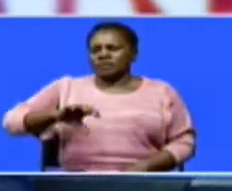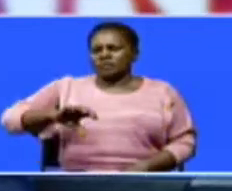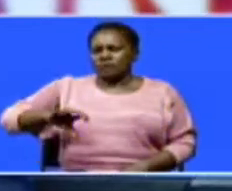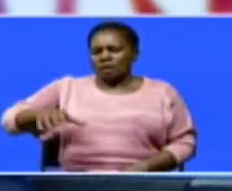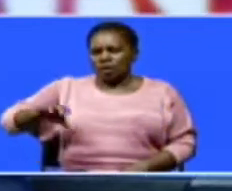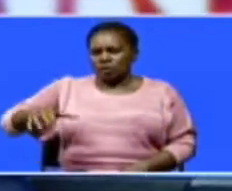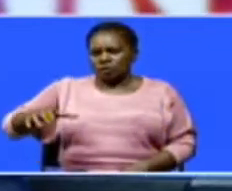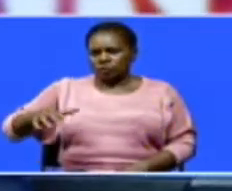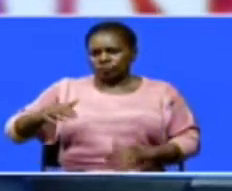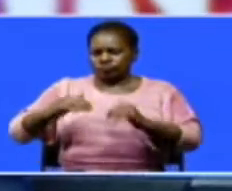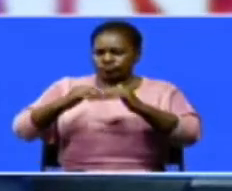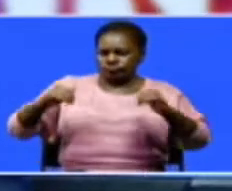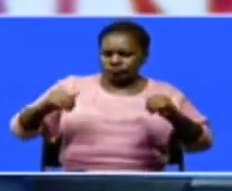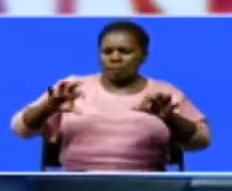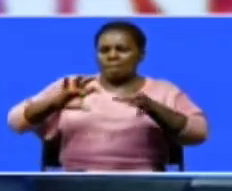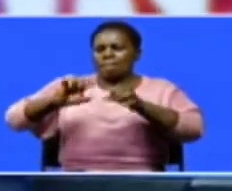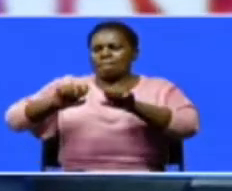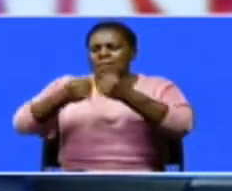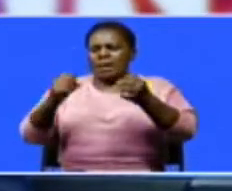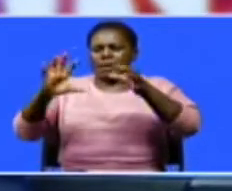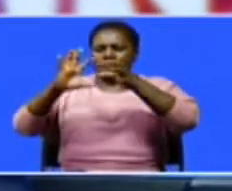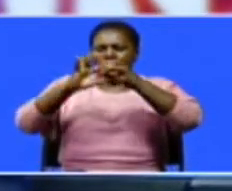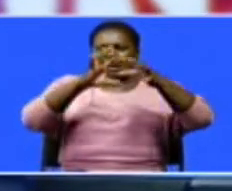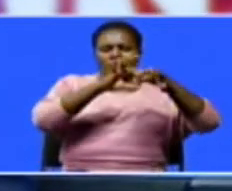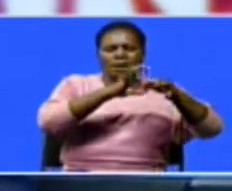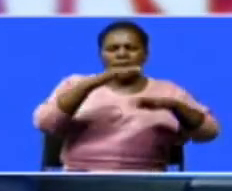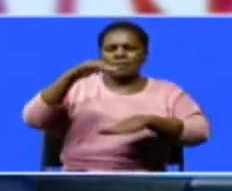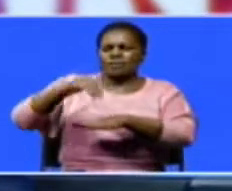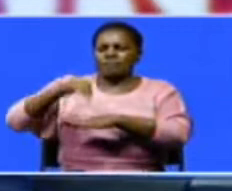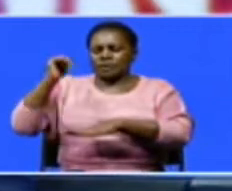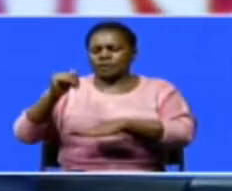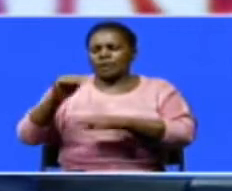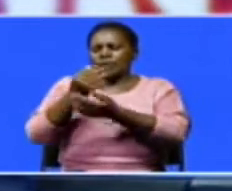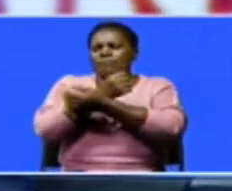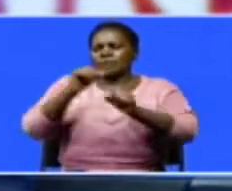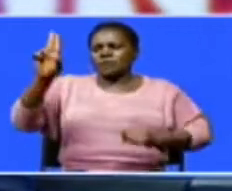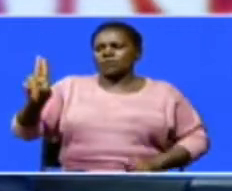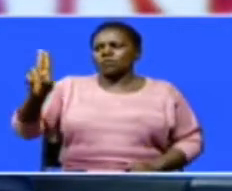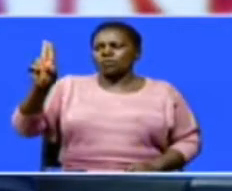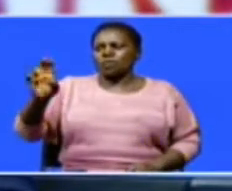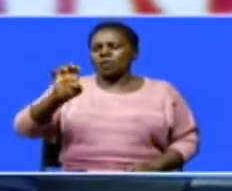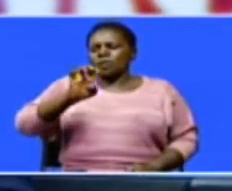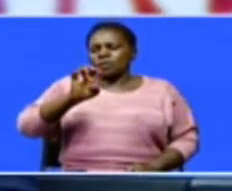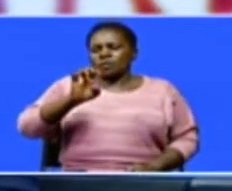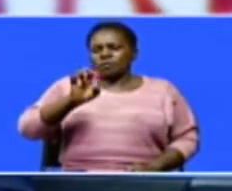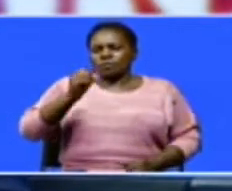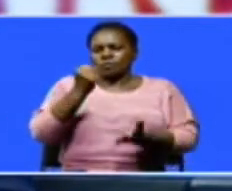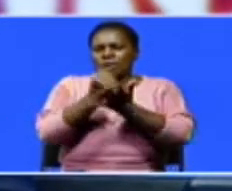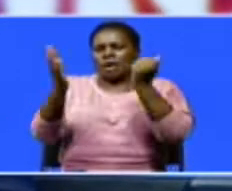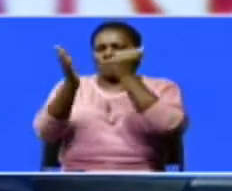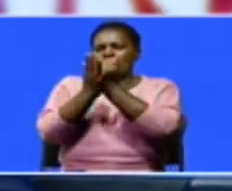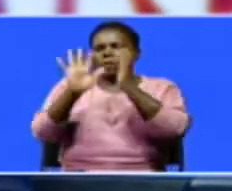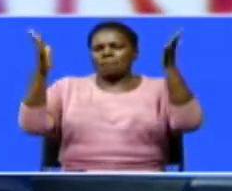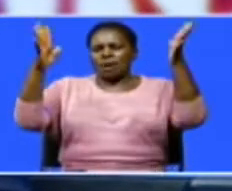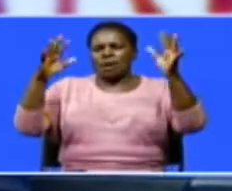By staying apart to break the chain of COVID-19 infections. That was President Uhuru Kenyatta's Easter message to Kenyans